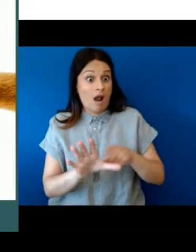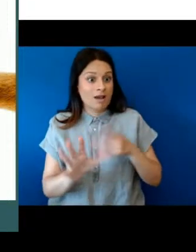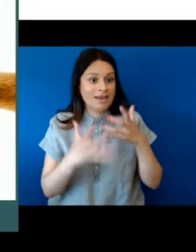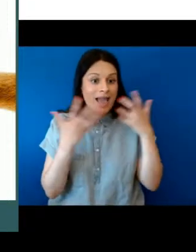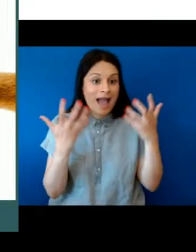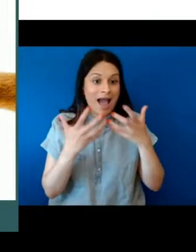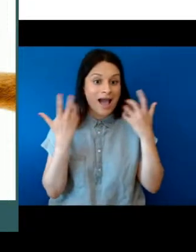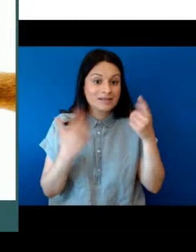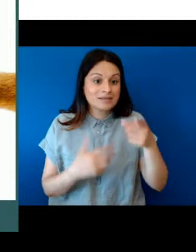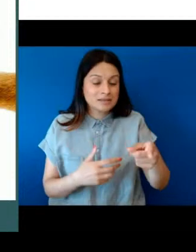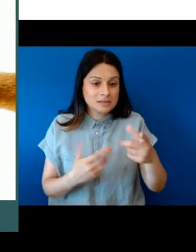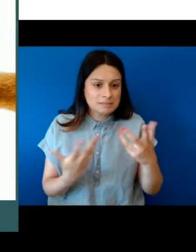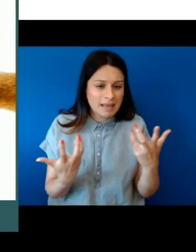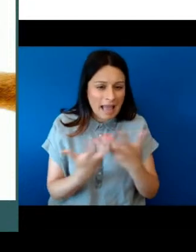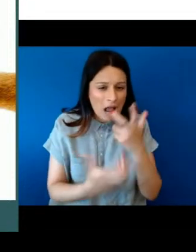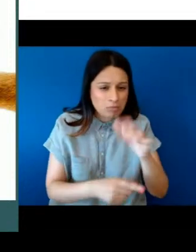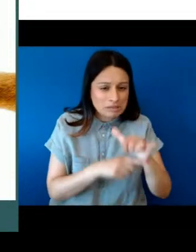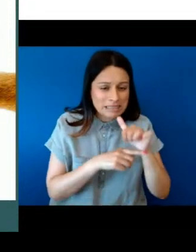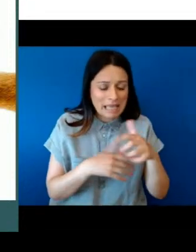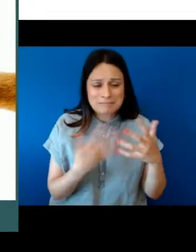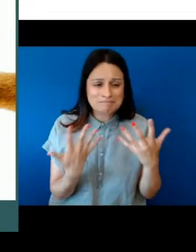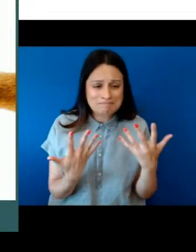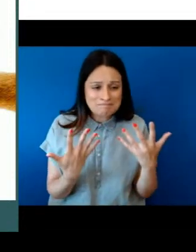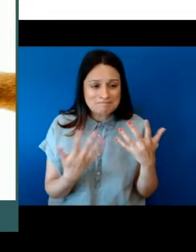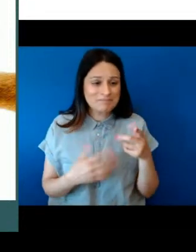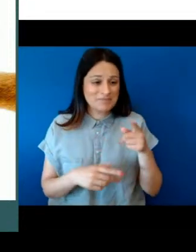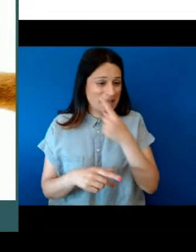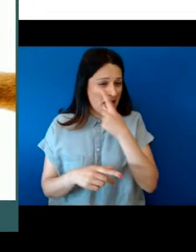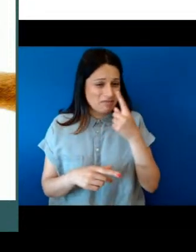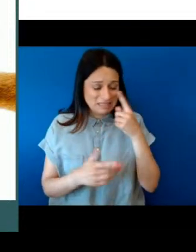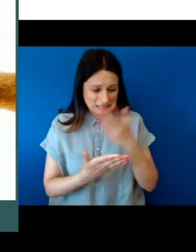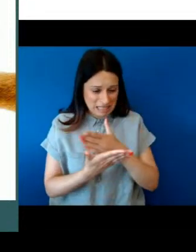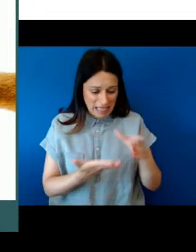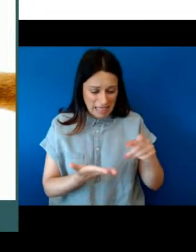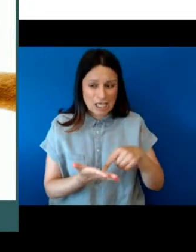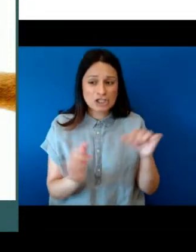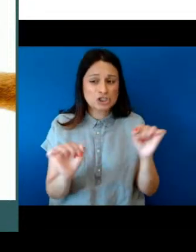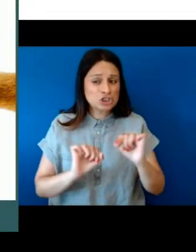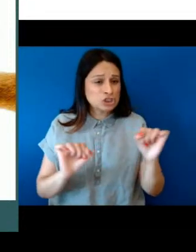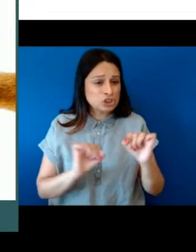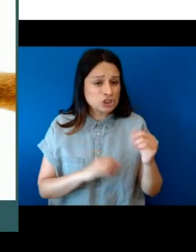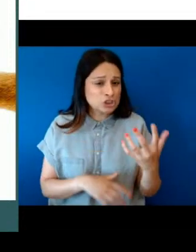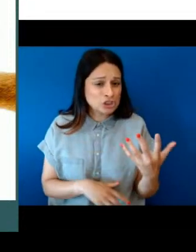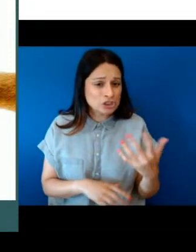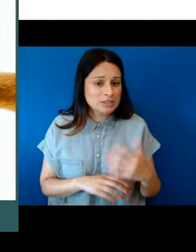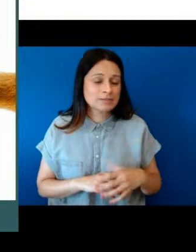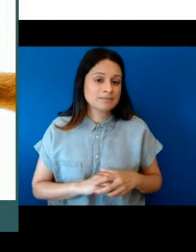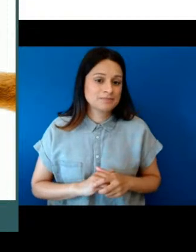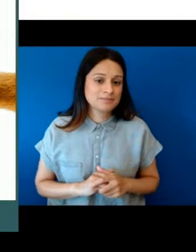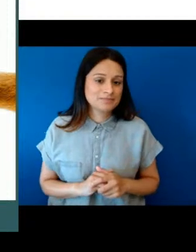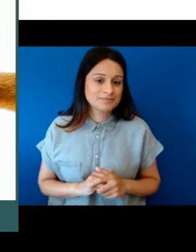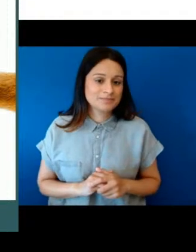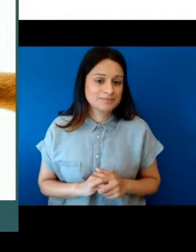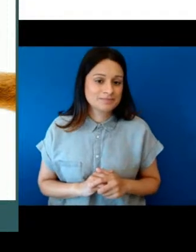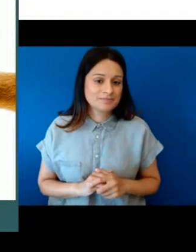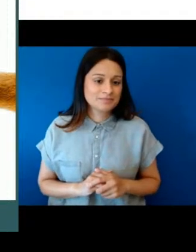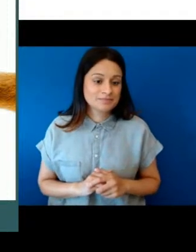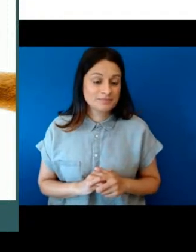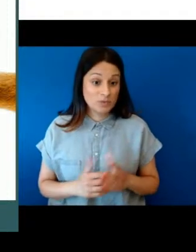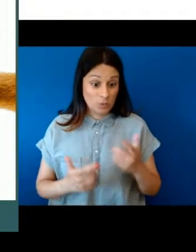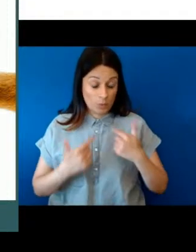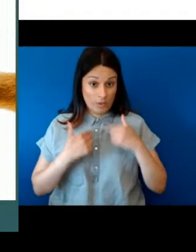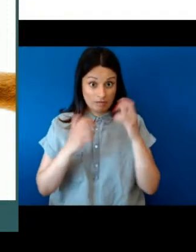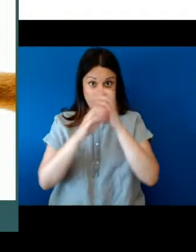allergy, but the evidence really isn't clear on that, and so that's not something that's fully understood or